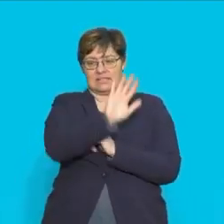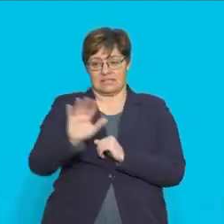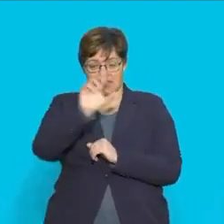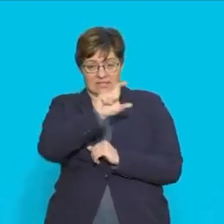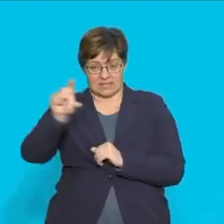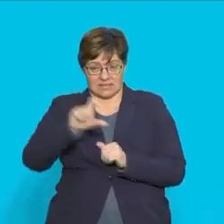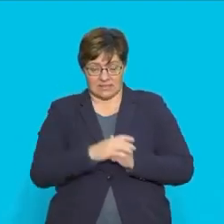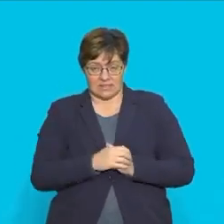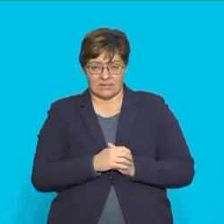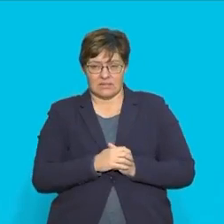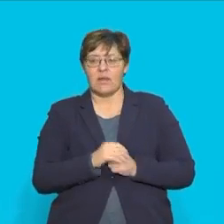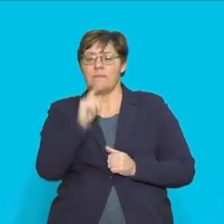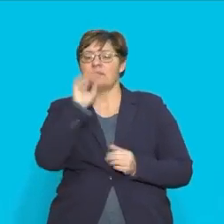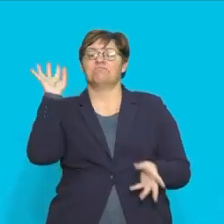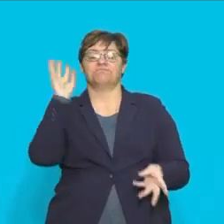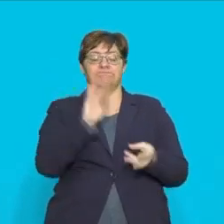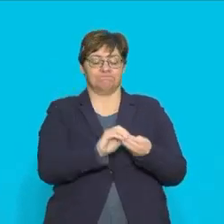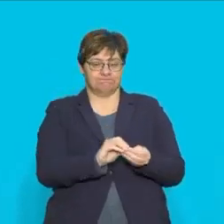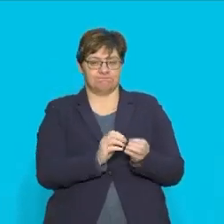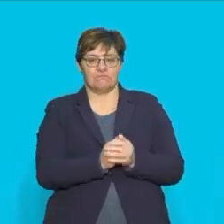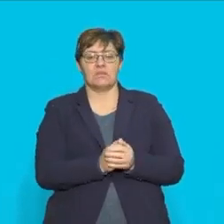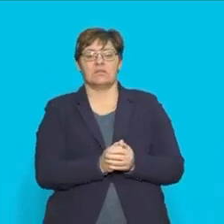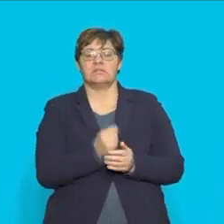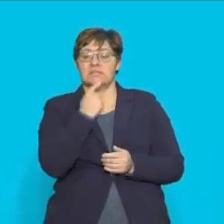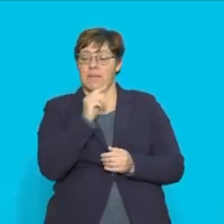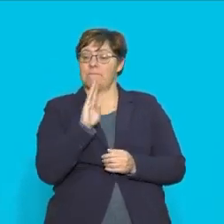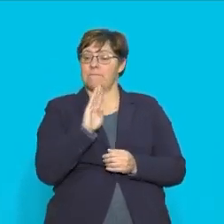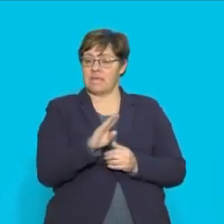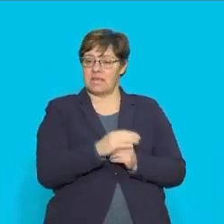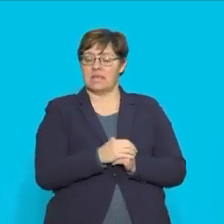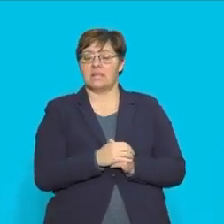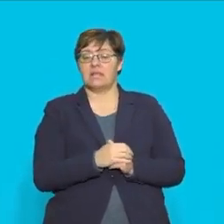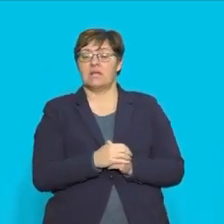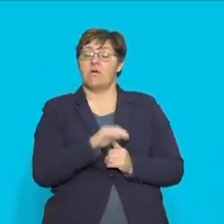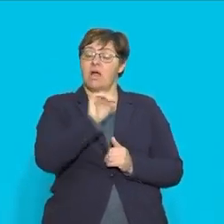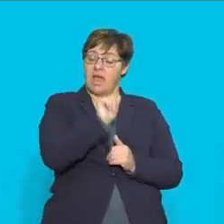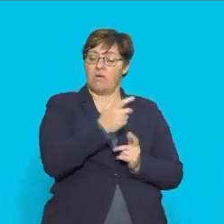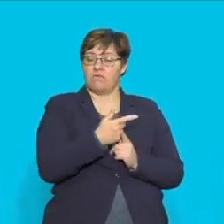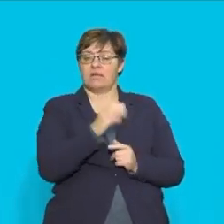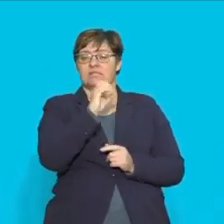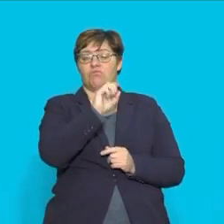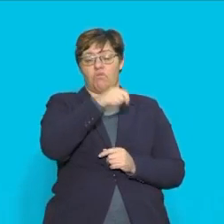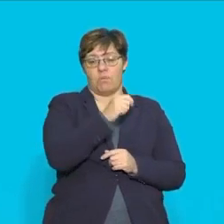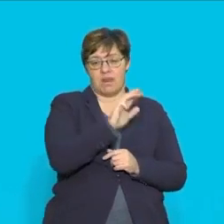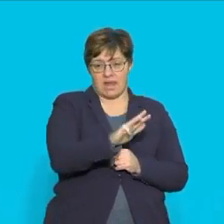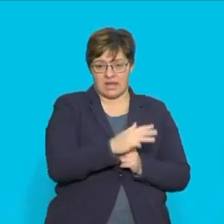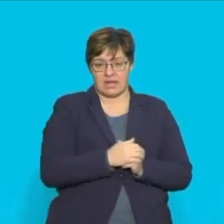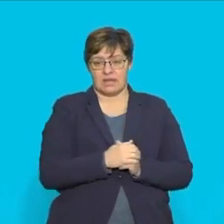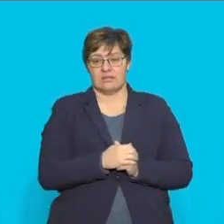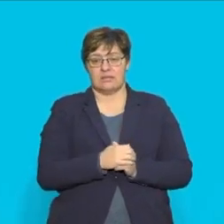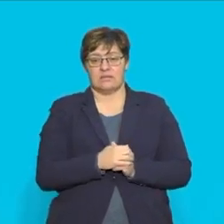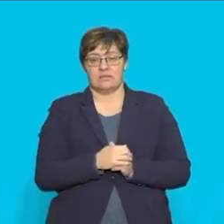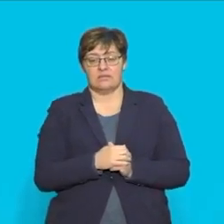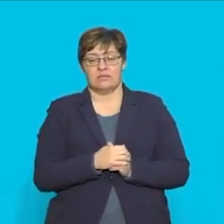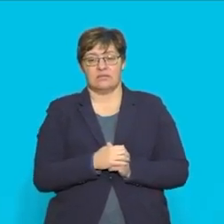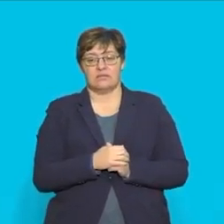together? Then what we can do, we can put everything together. We know that the probability of B is, A or B is 0.9.